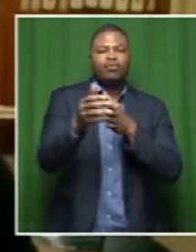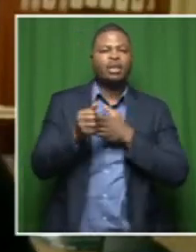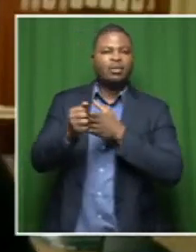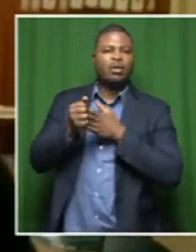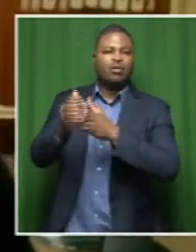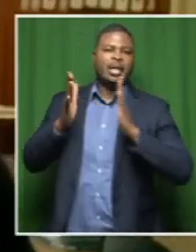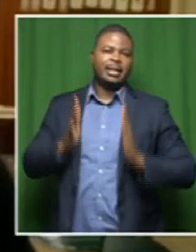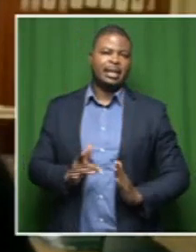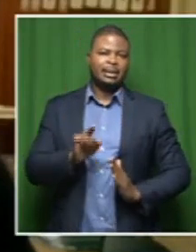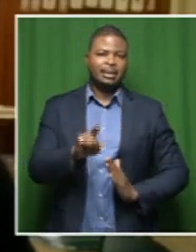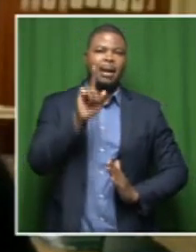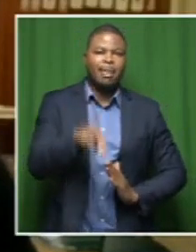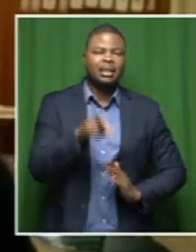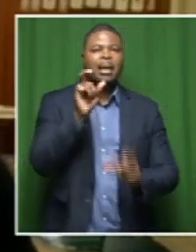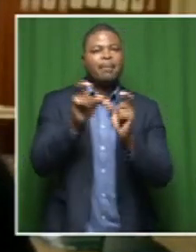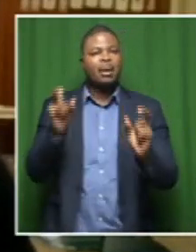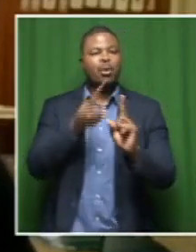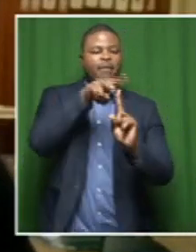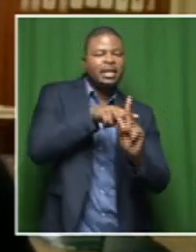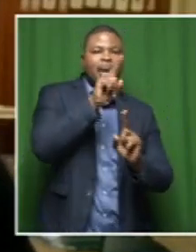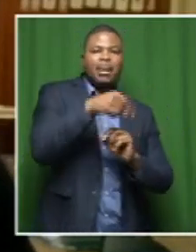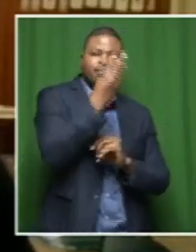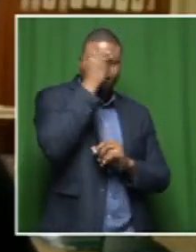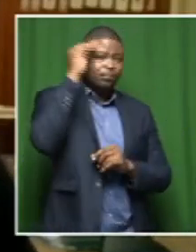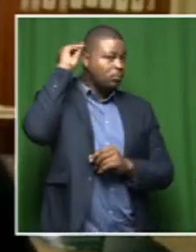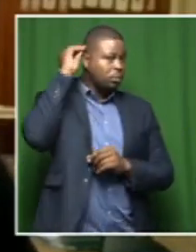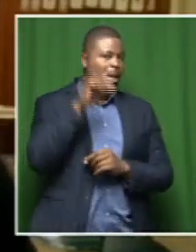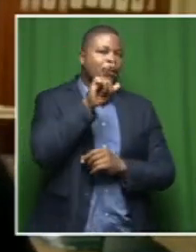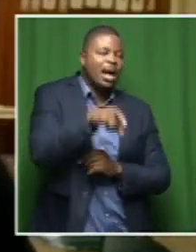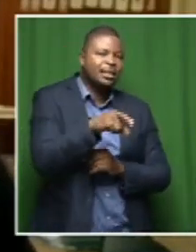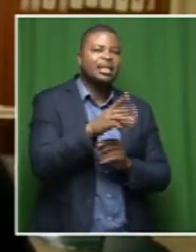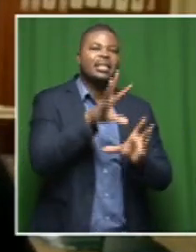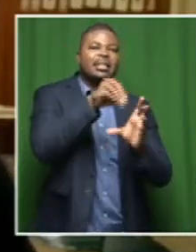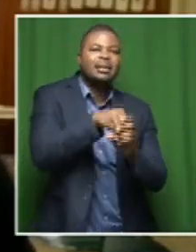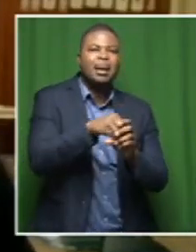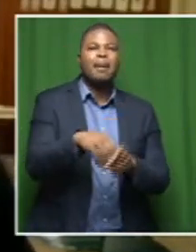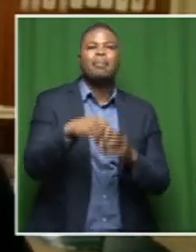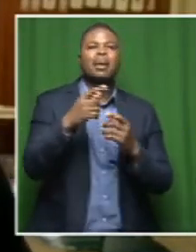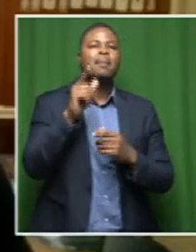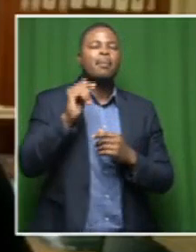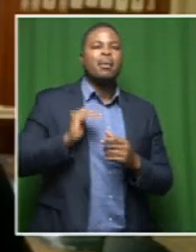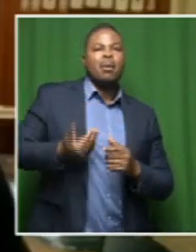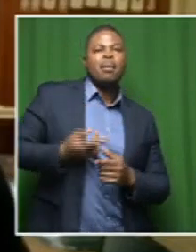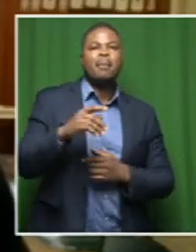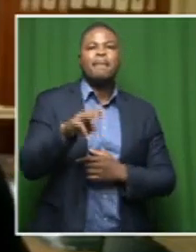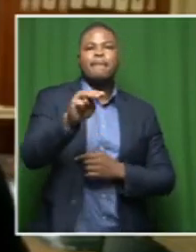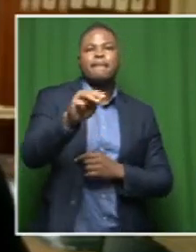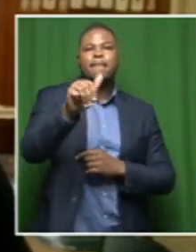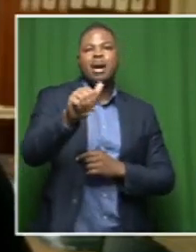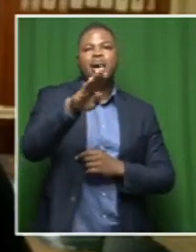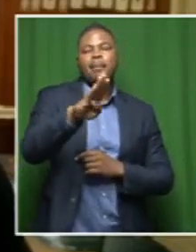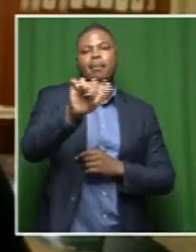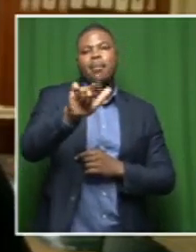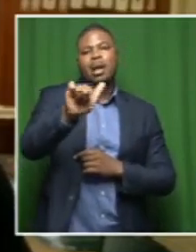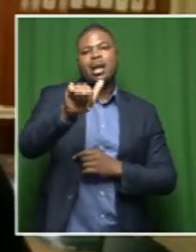have considered all of the victims, including Mrs. Fundi, included Mrs. Mabelane, whose husband also died together